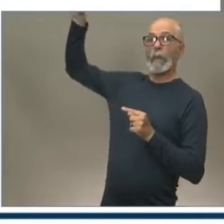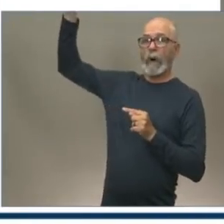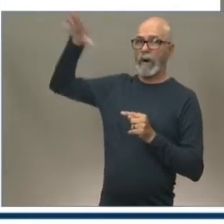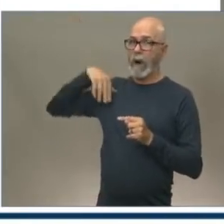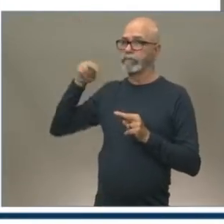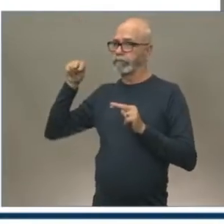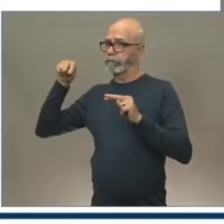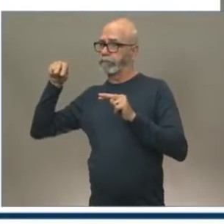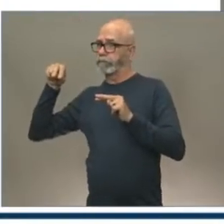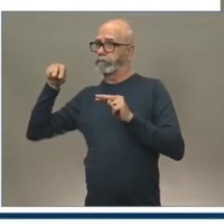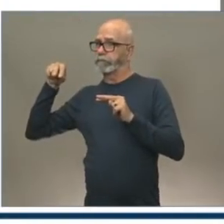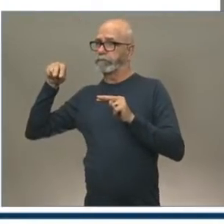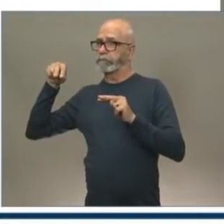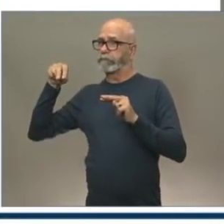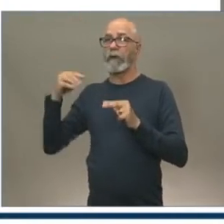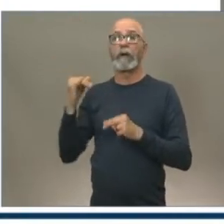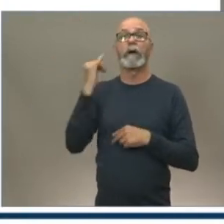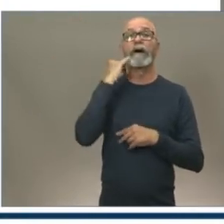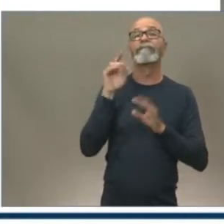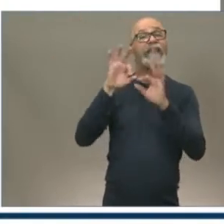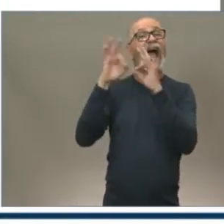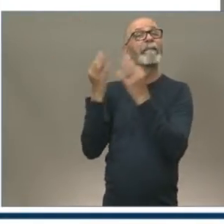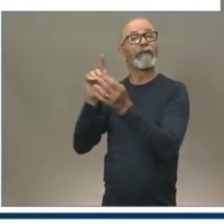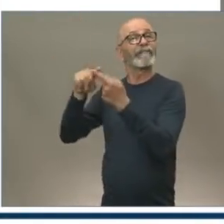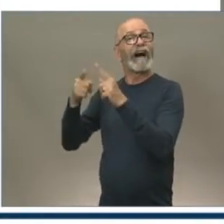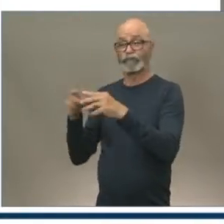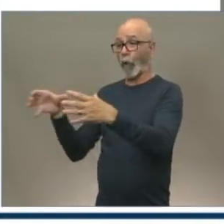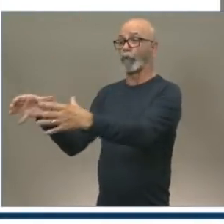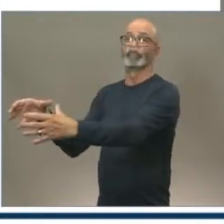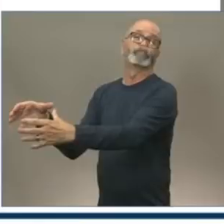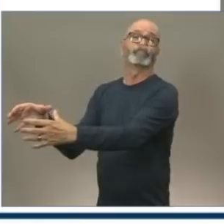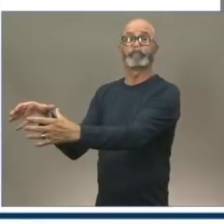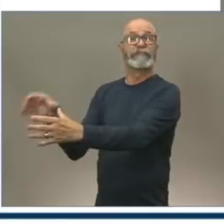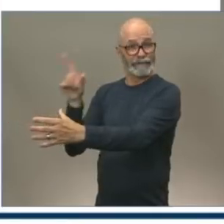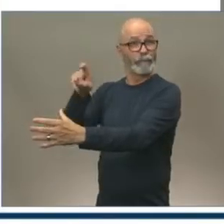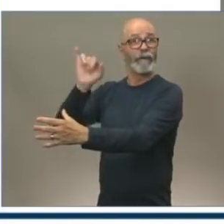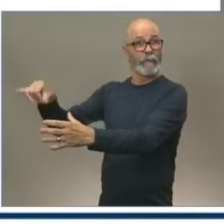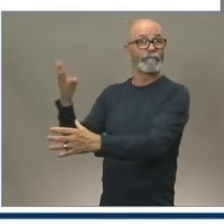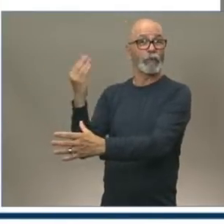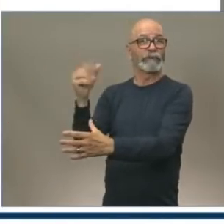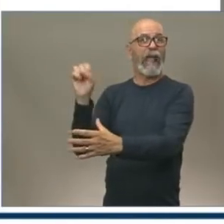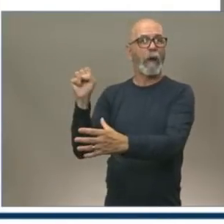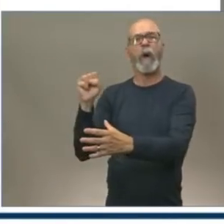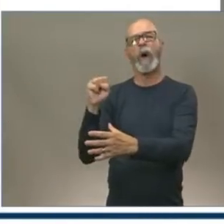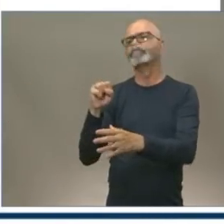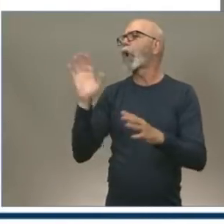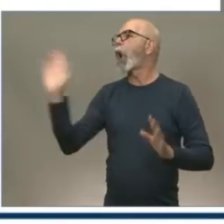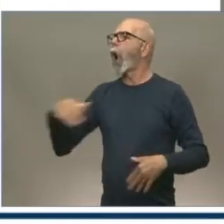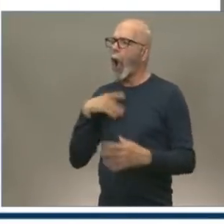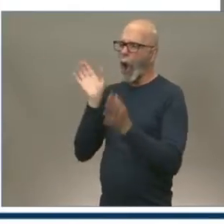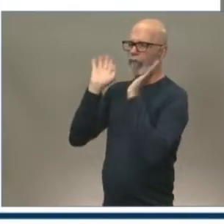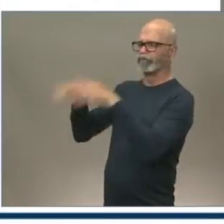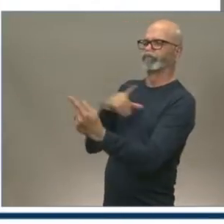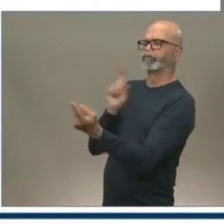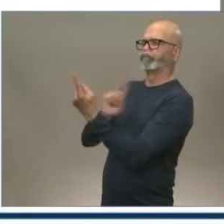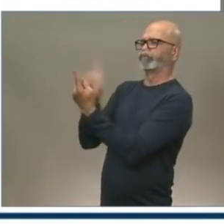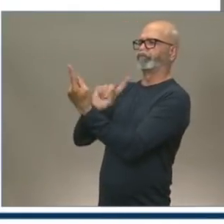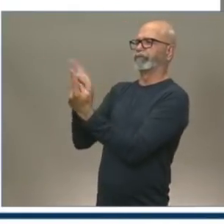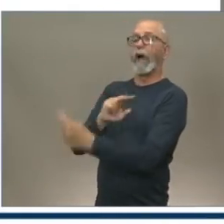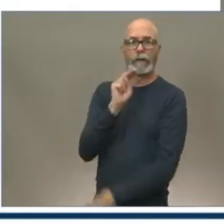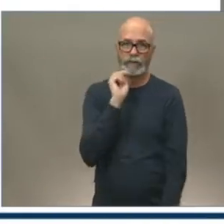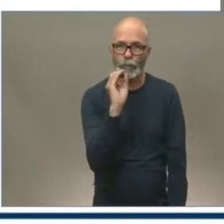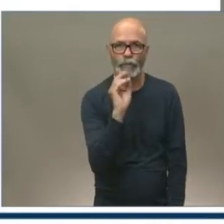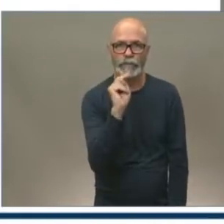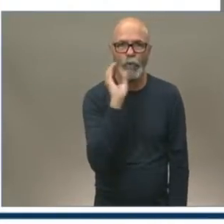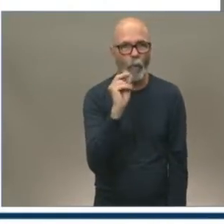Please do not socialize with family and friends who are meant to be quarantining. One of our current clusters was the result of